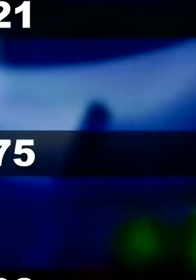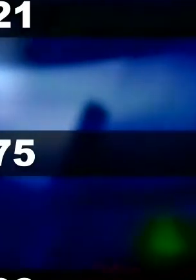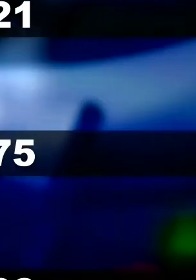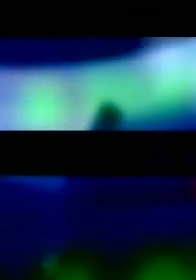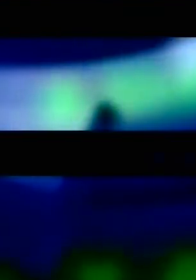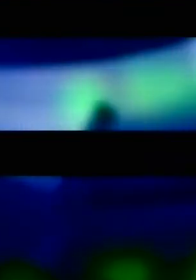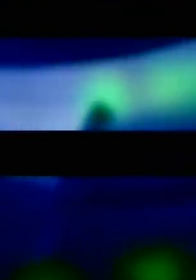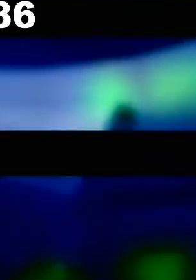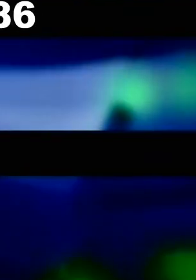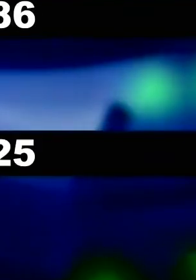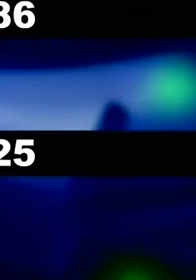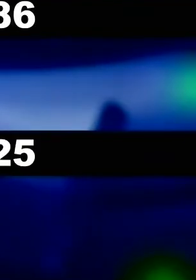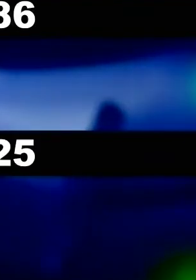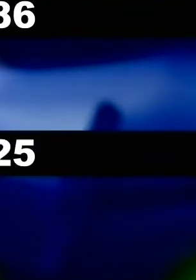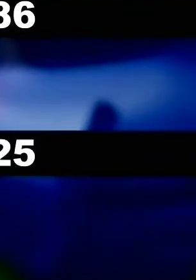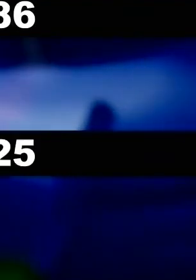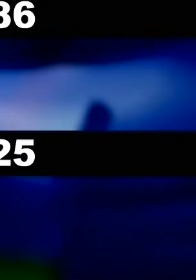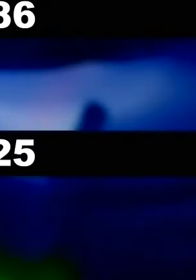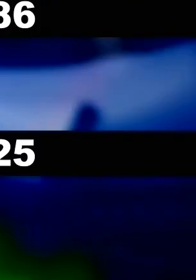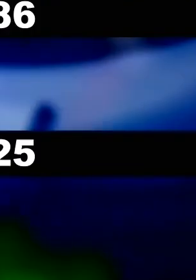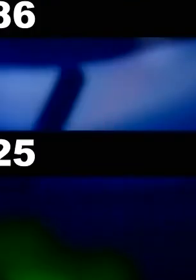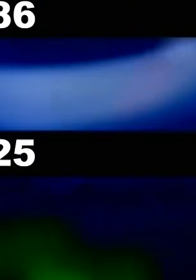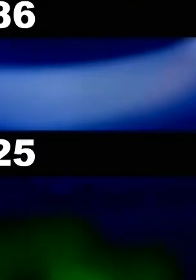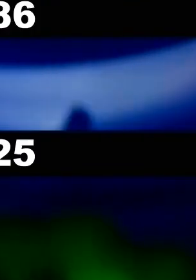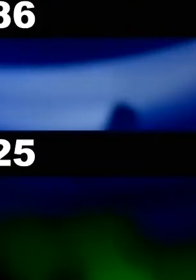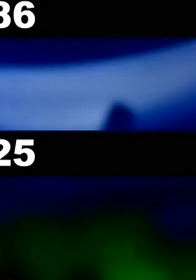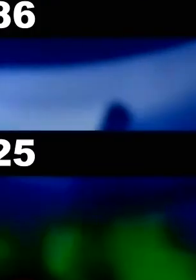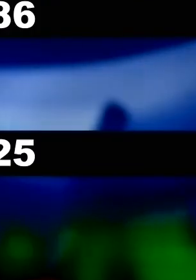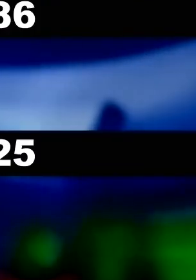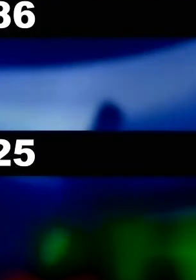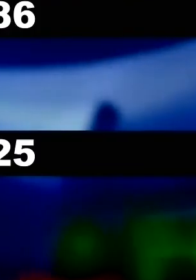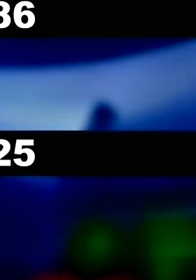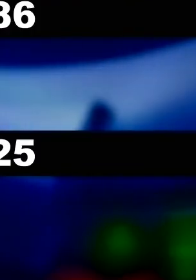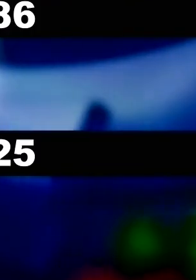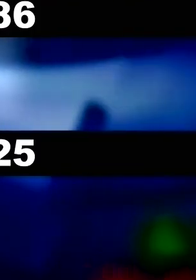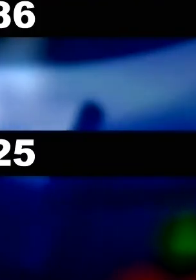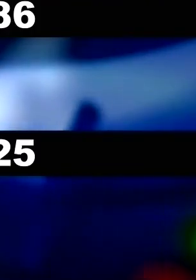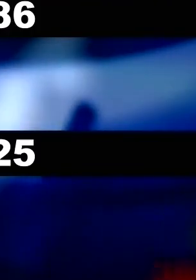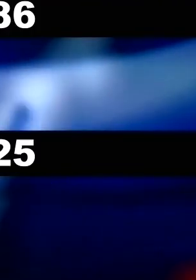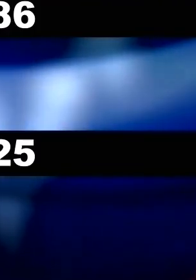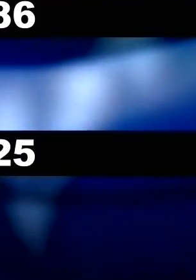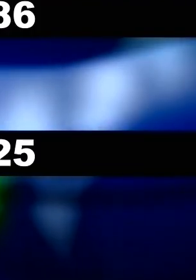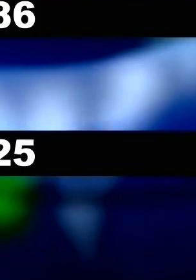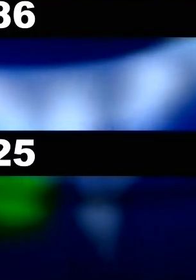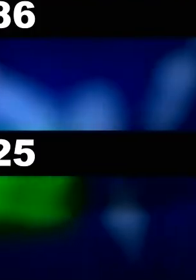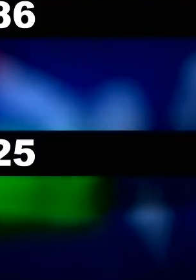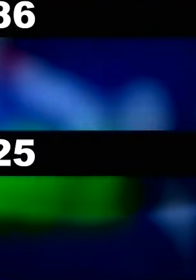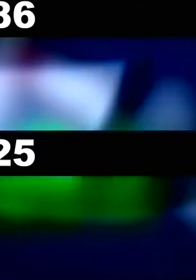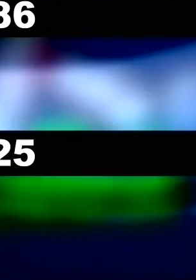$1,133,298.21. And here in Barbados, First Caribbean International Bank was the volume leader,